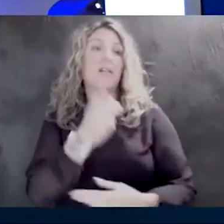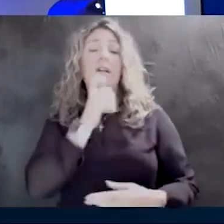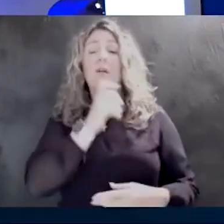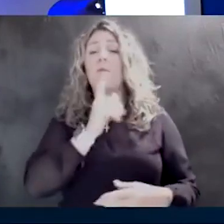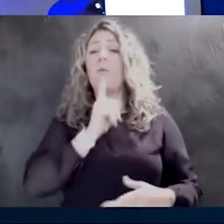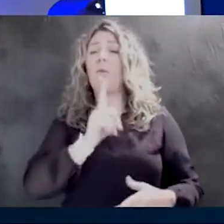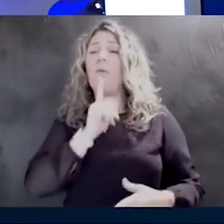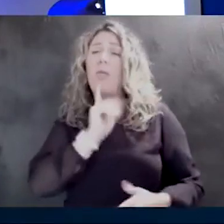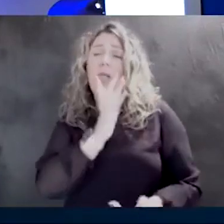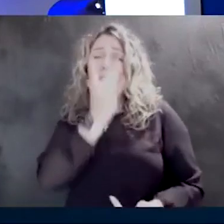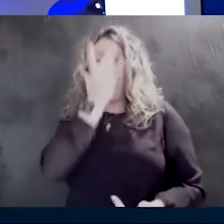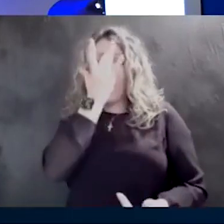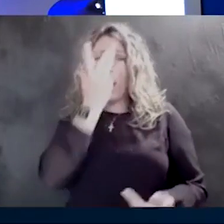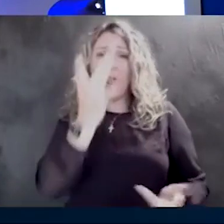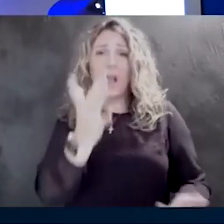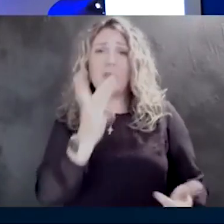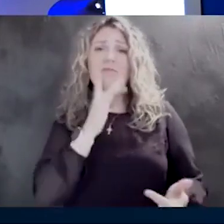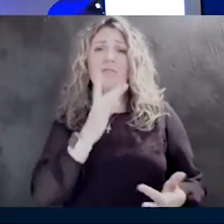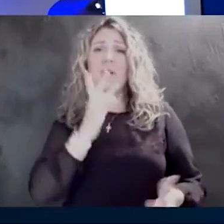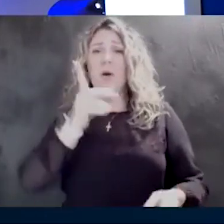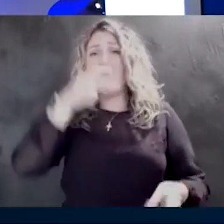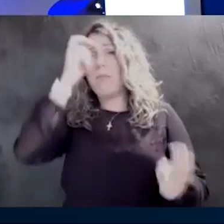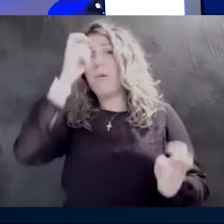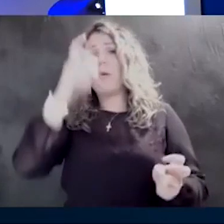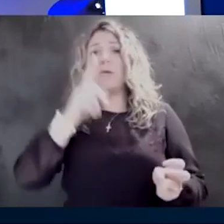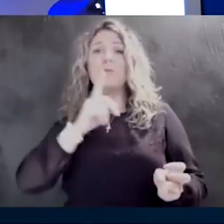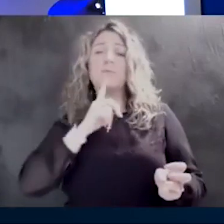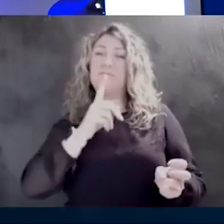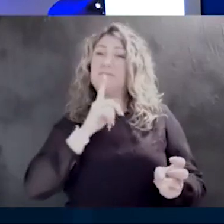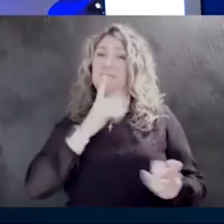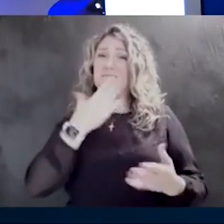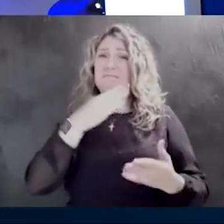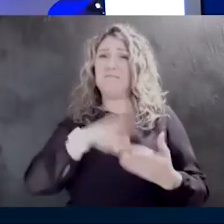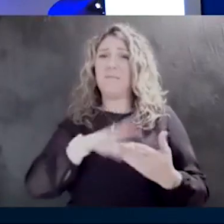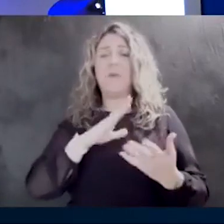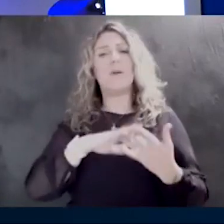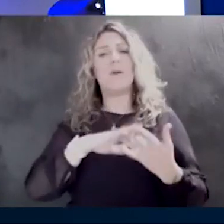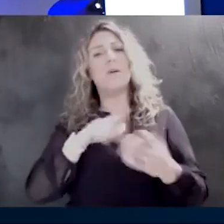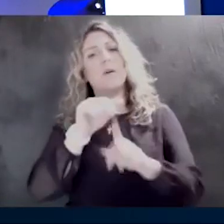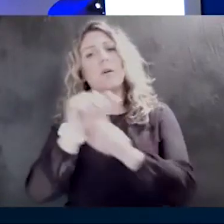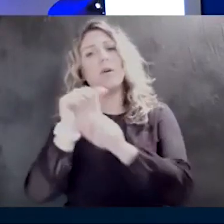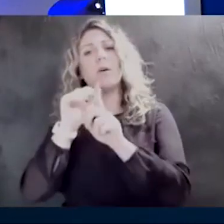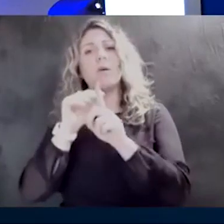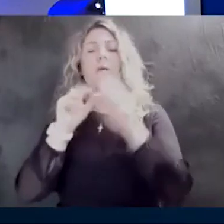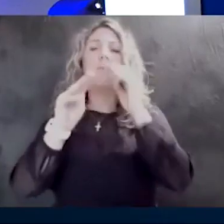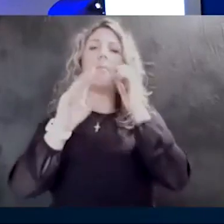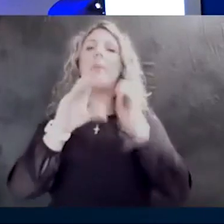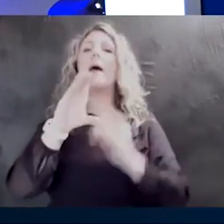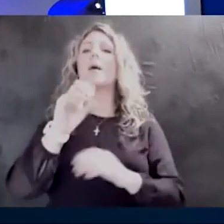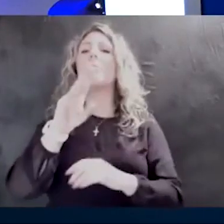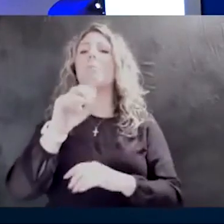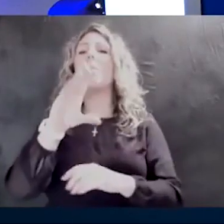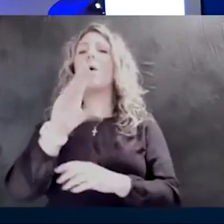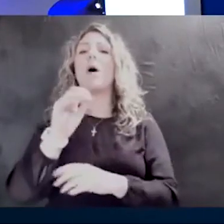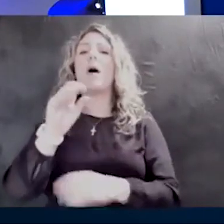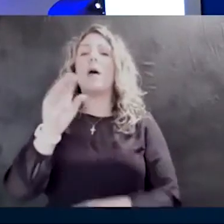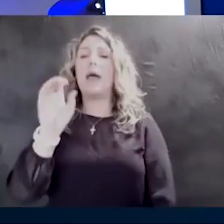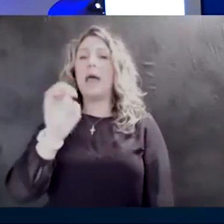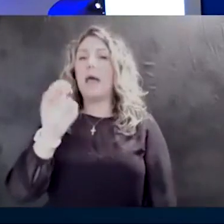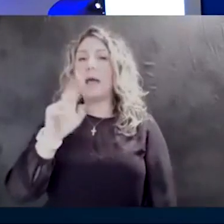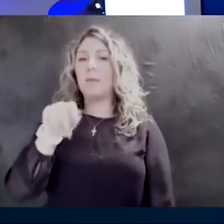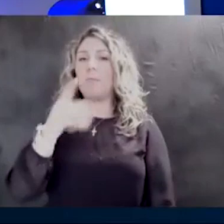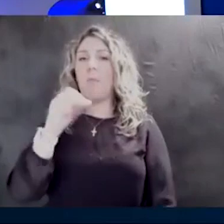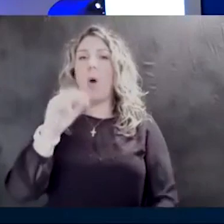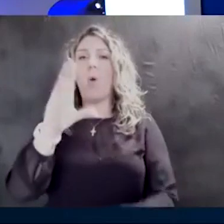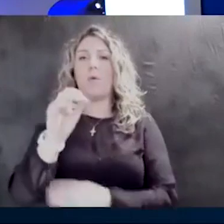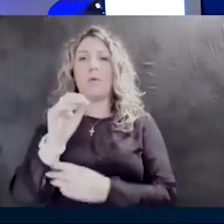ill and just, I mean, in a very, very critical state. Remind people what ECMO is, too. So ECMO says, okay, where your lungs